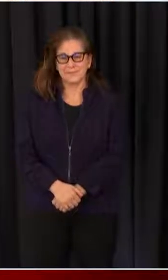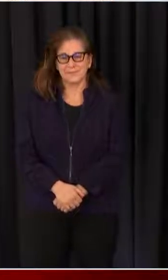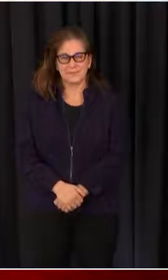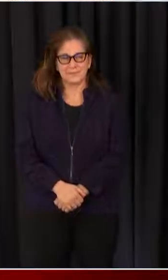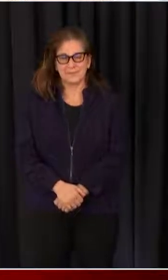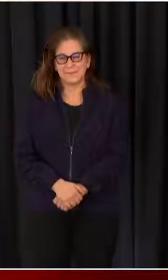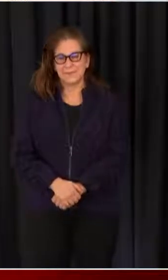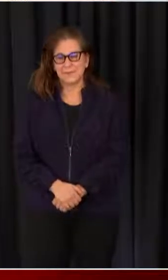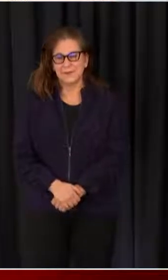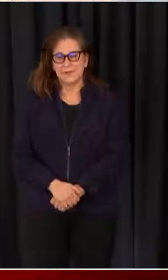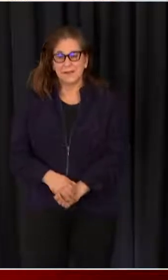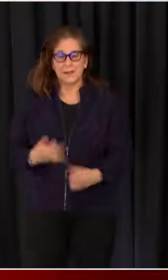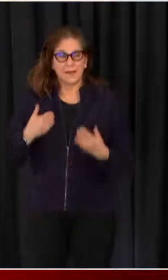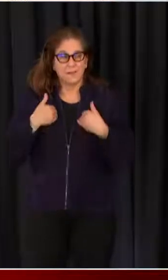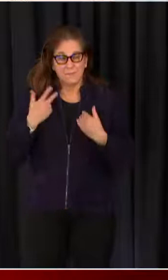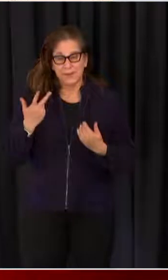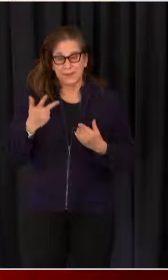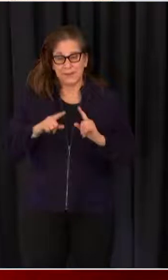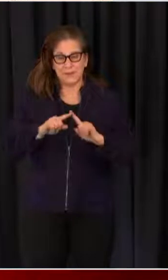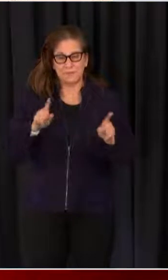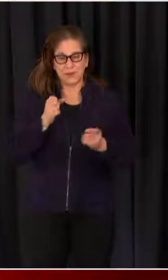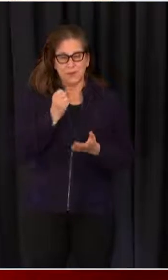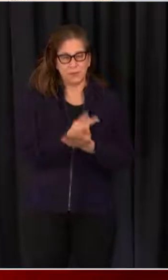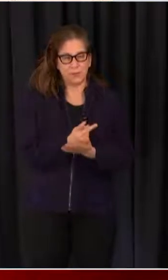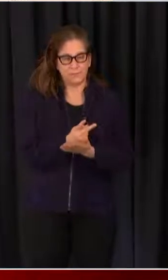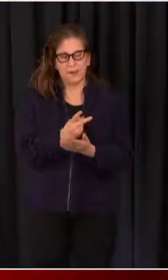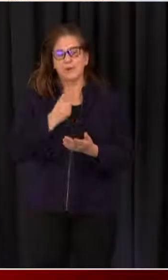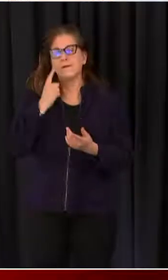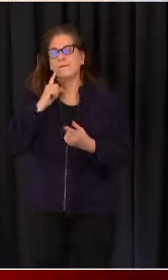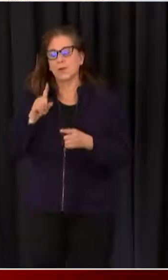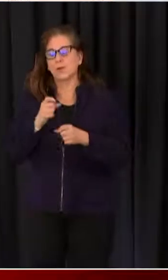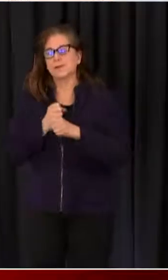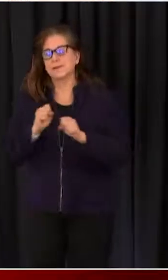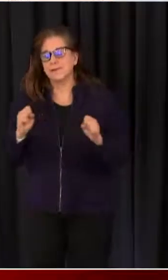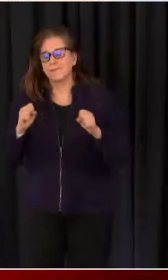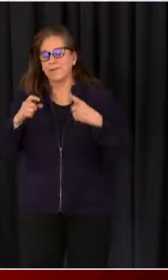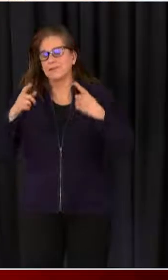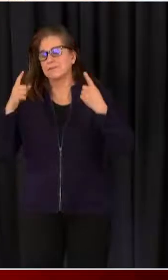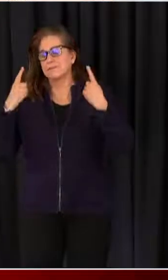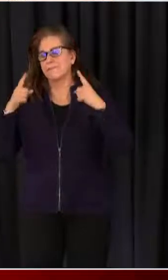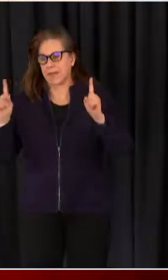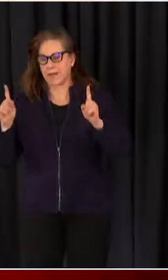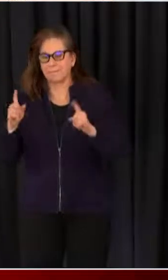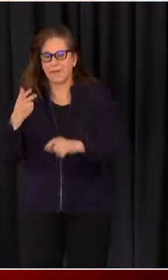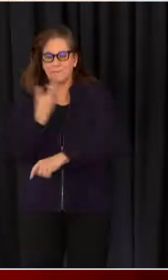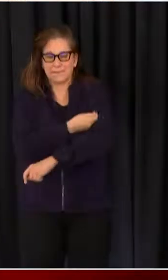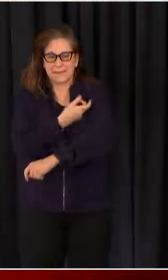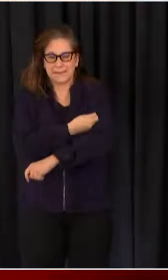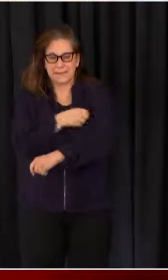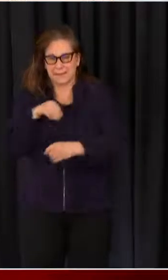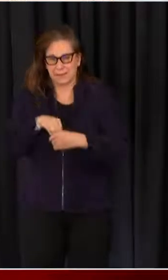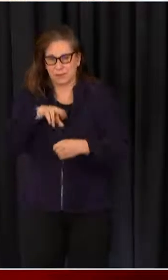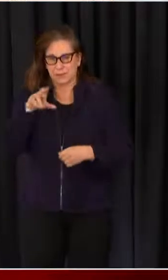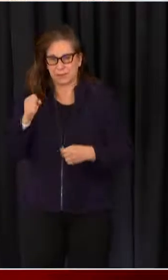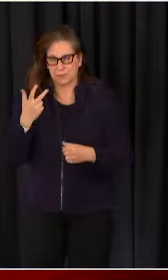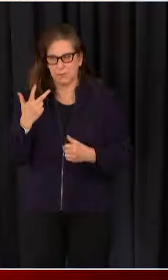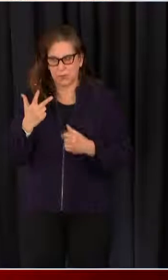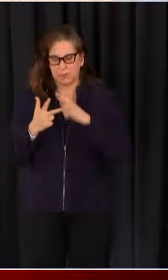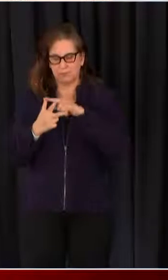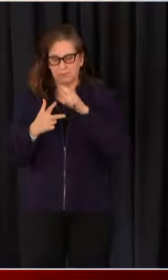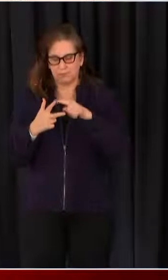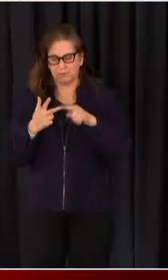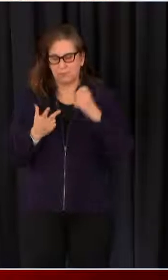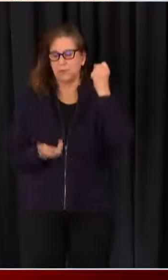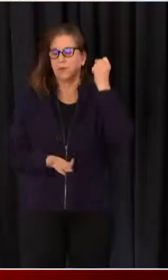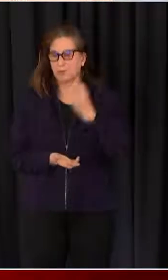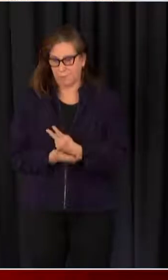have 3 approved, safe, and effective vaccines that are being distributed in the United States.